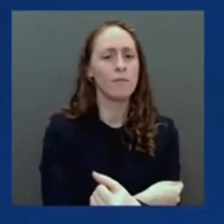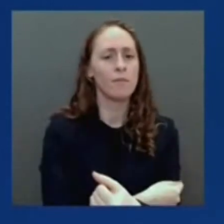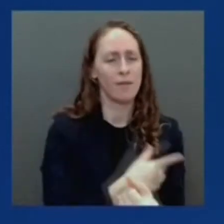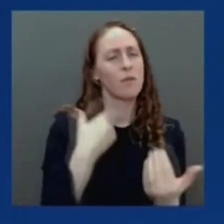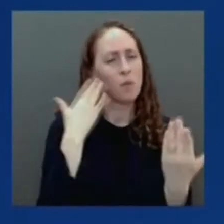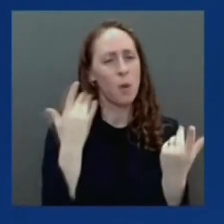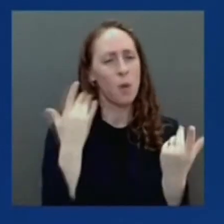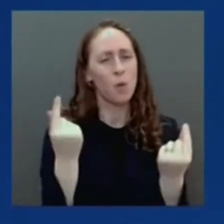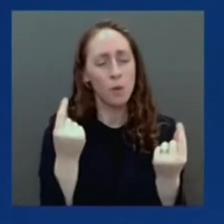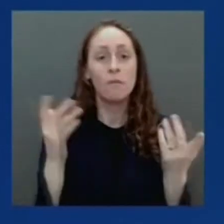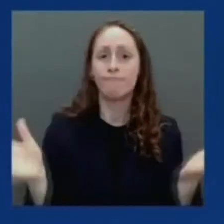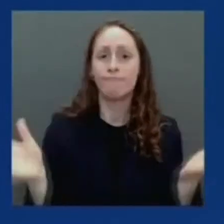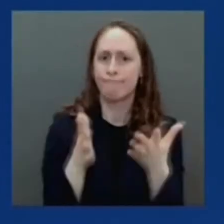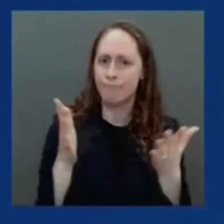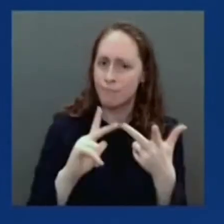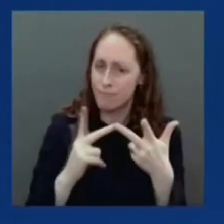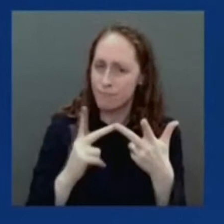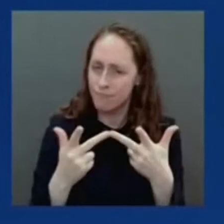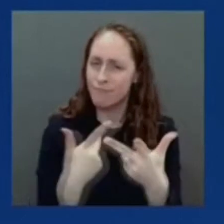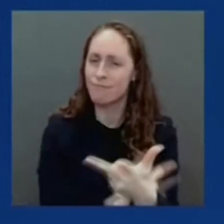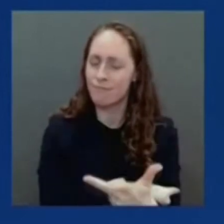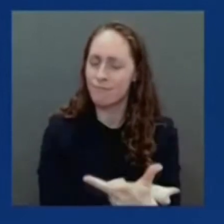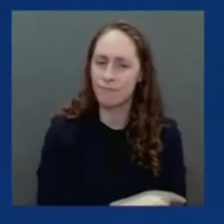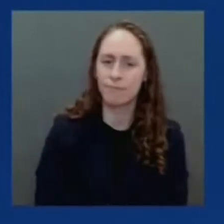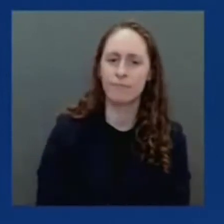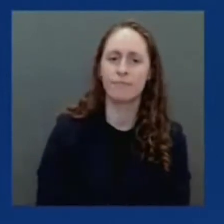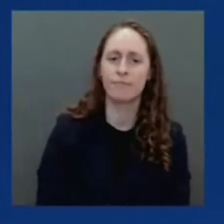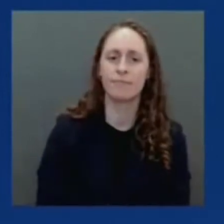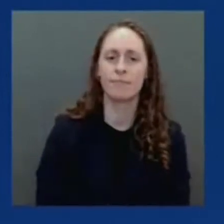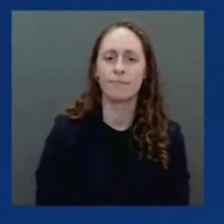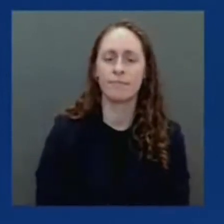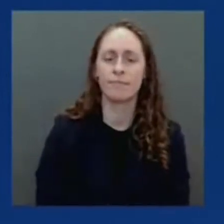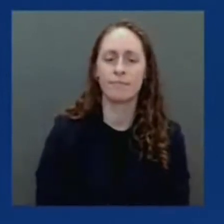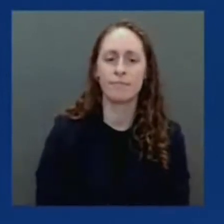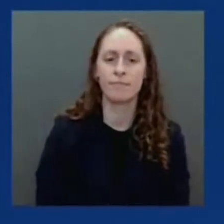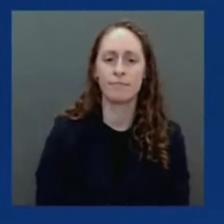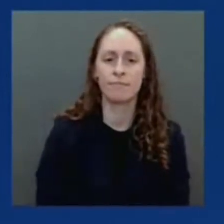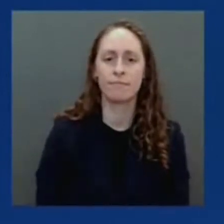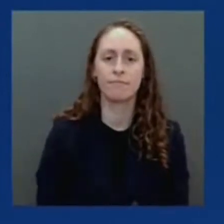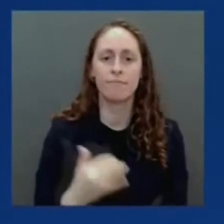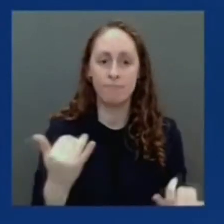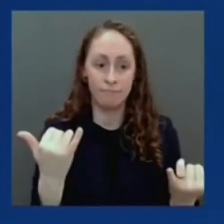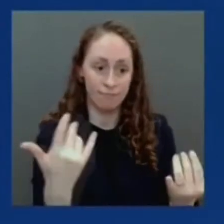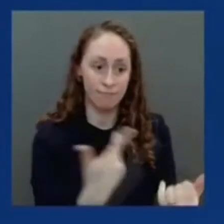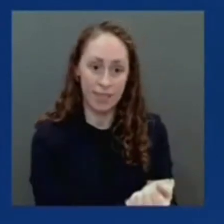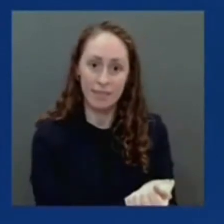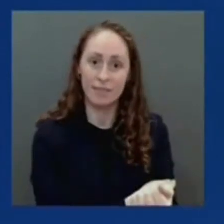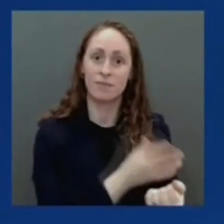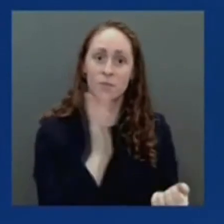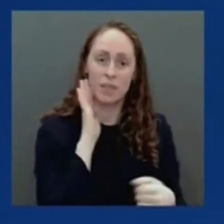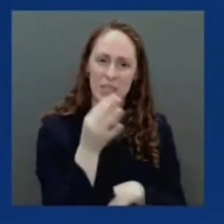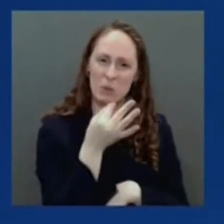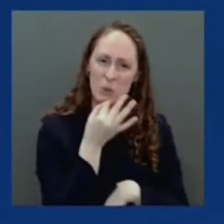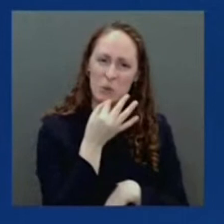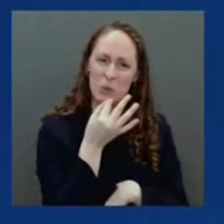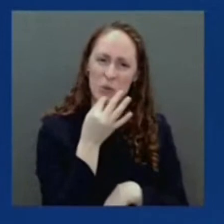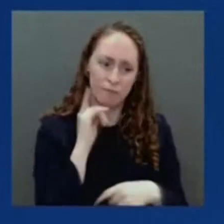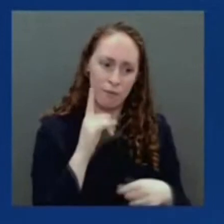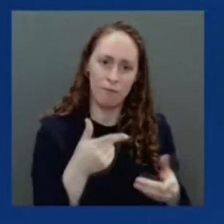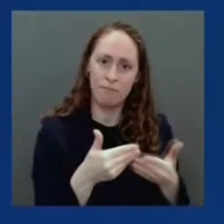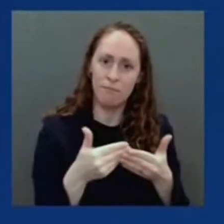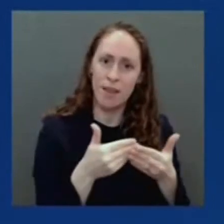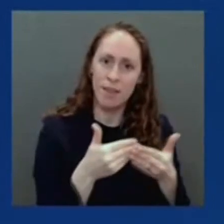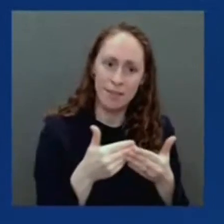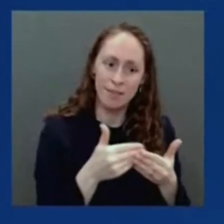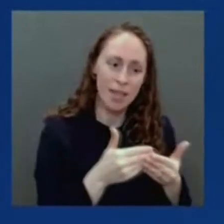pediatric vaccine on the horizon, and treatments, including pills that are highly effective against